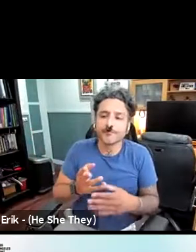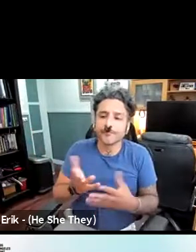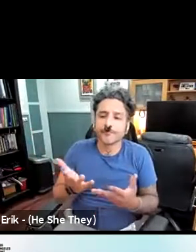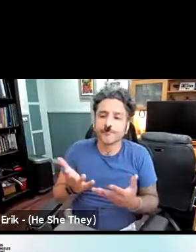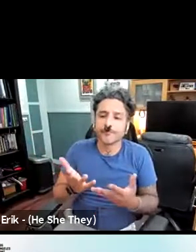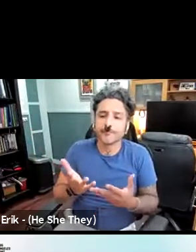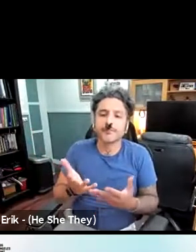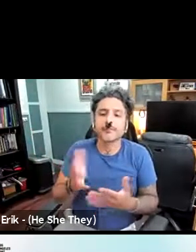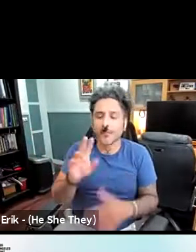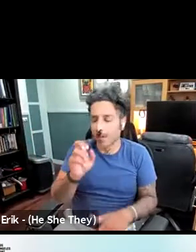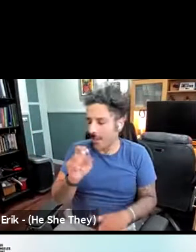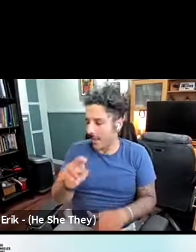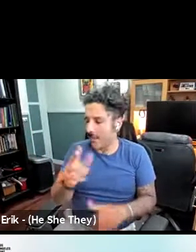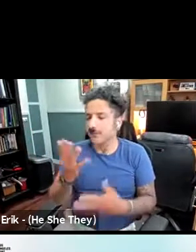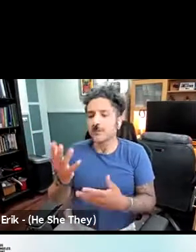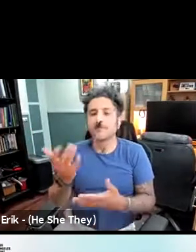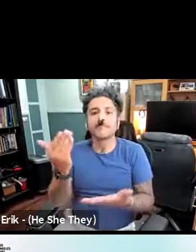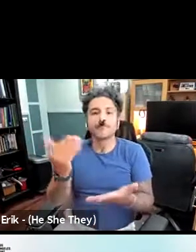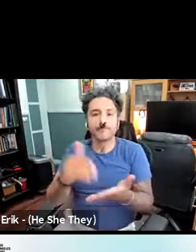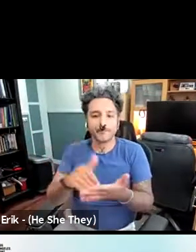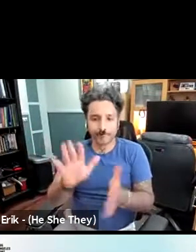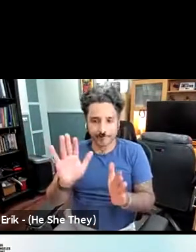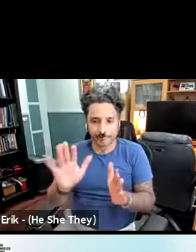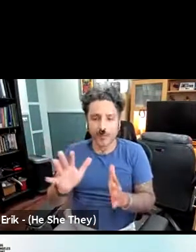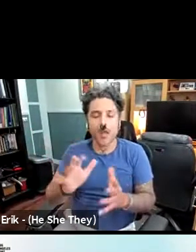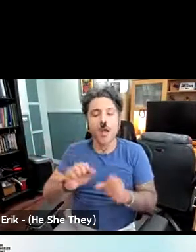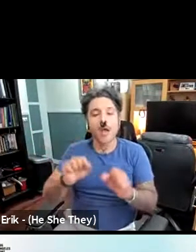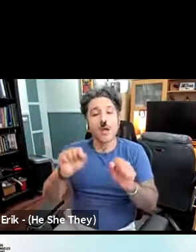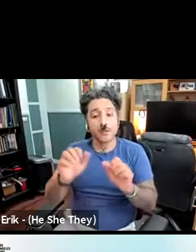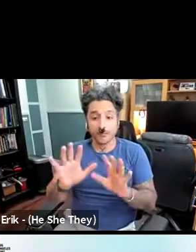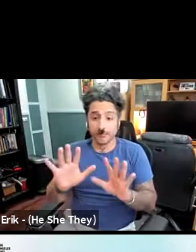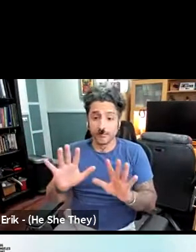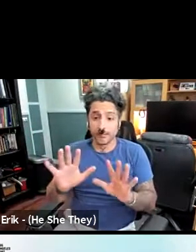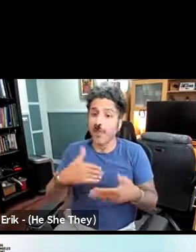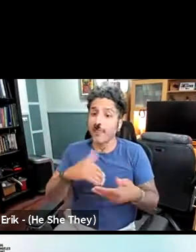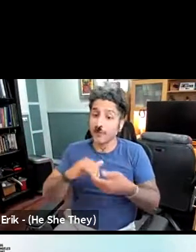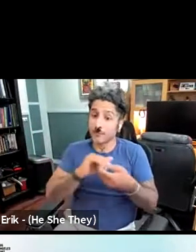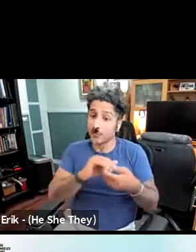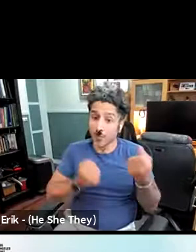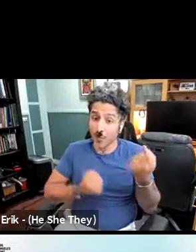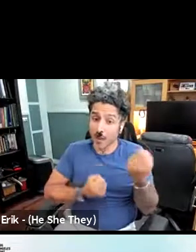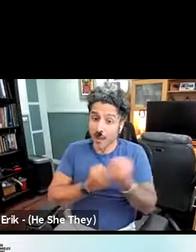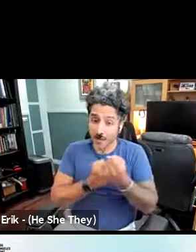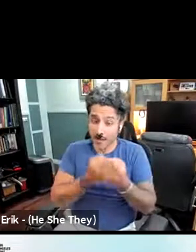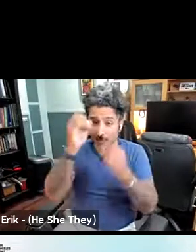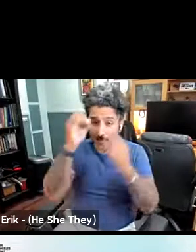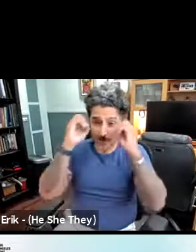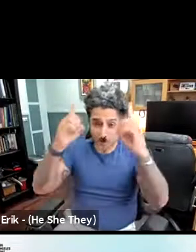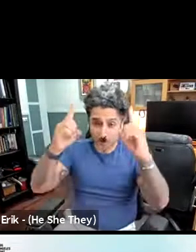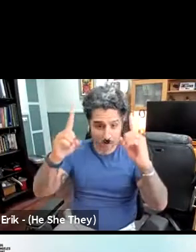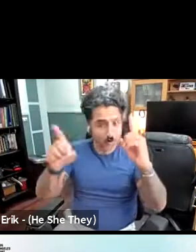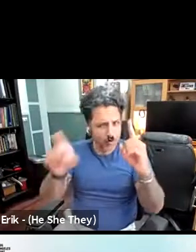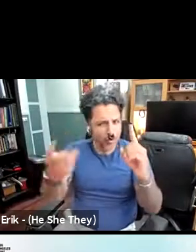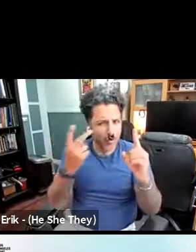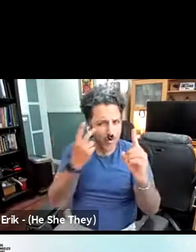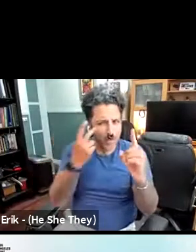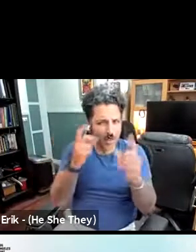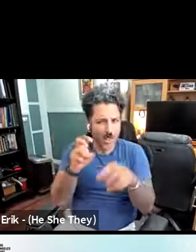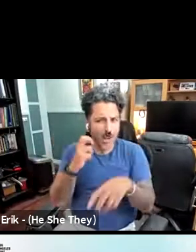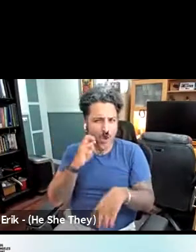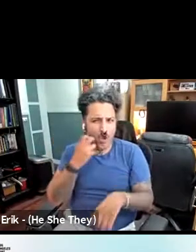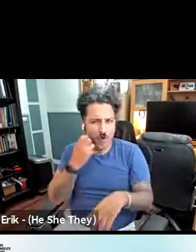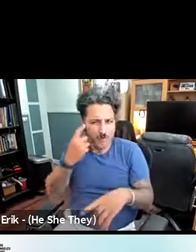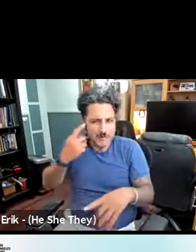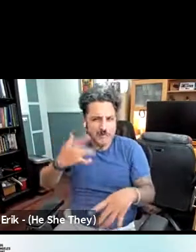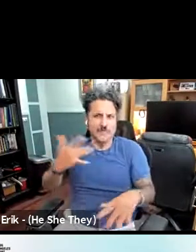the way, and again, I have been able to, and that's mutual aid, that educational piece. You hit a nerve there, because many of us,